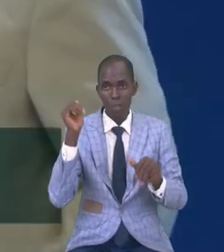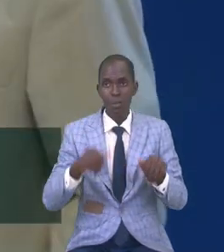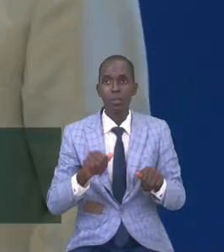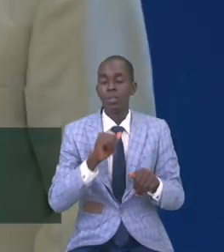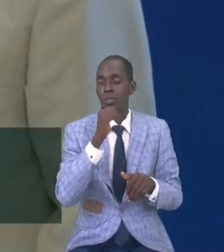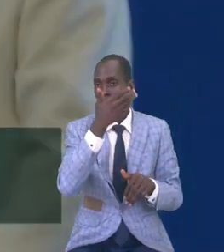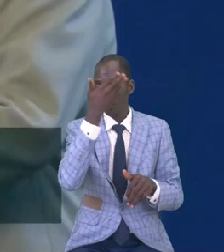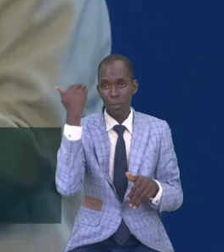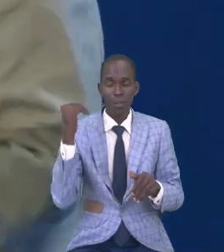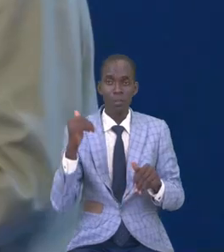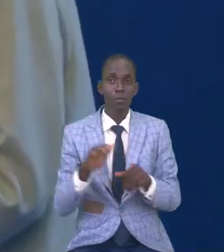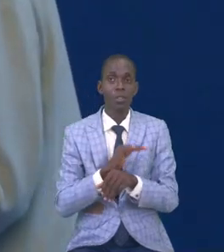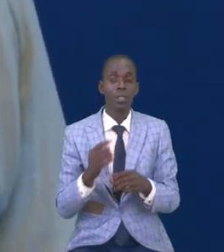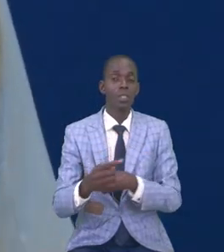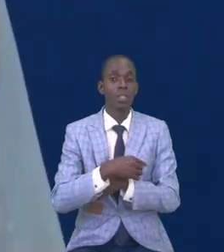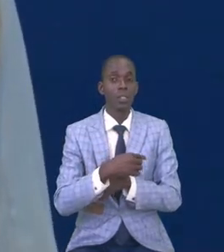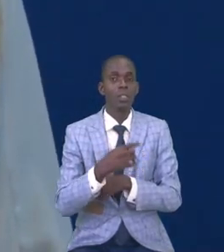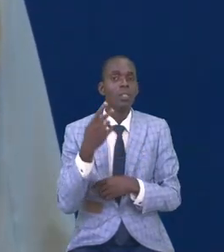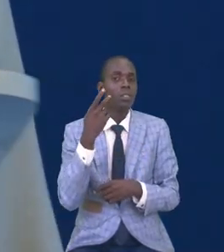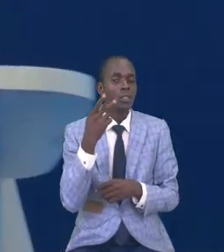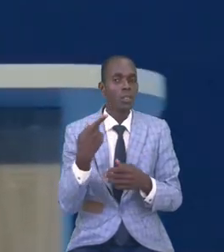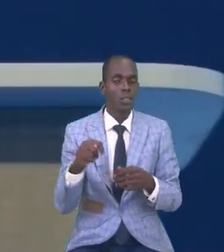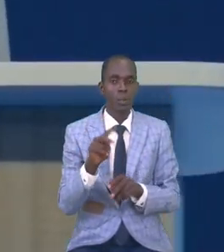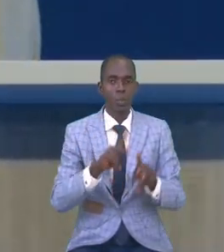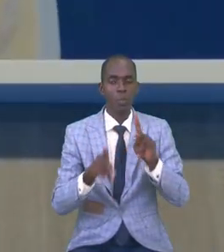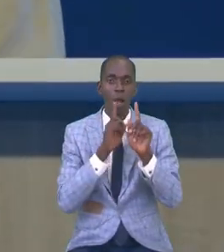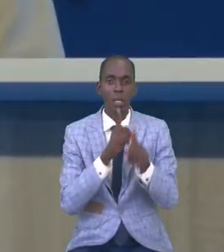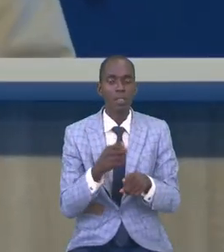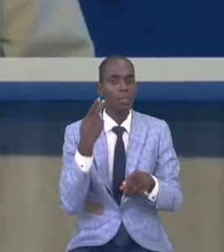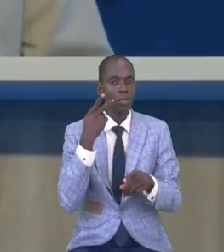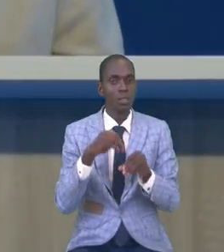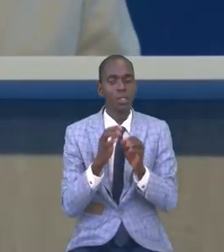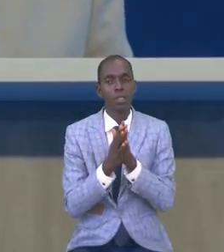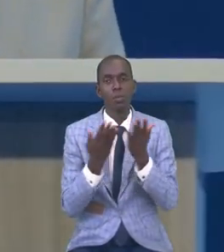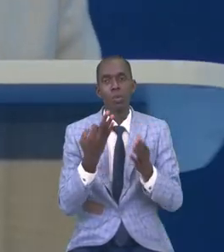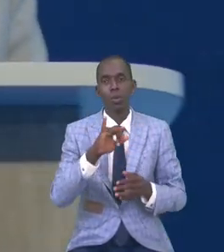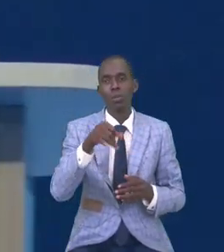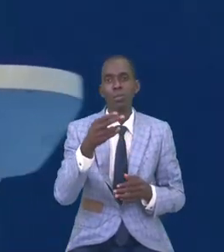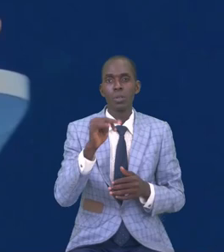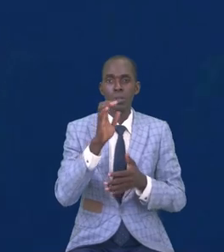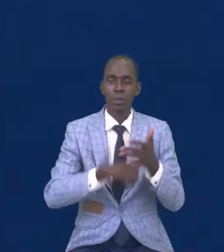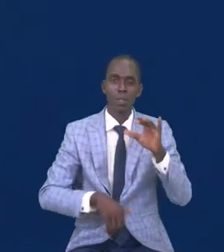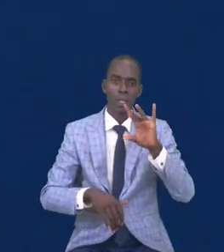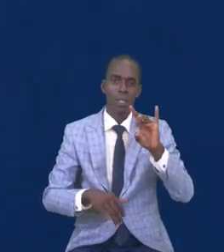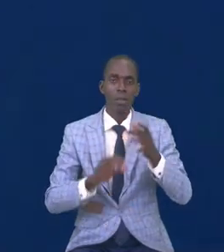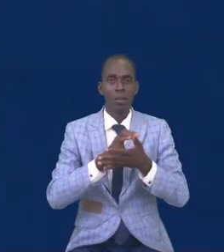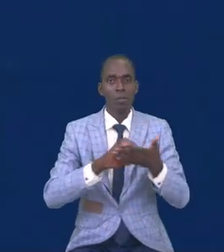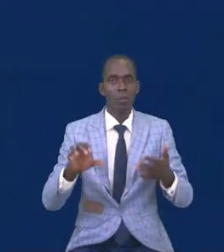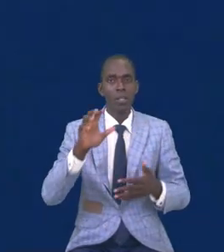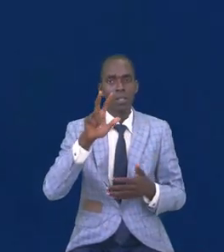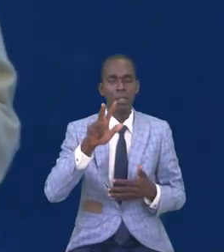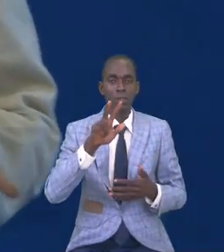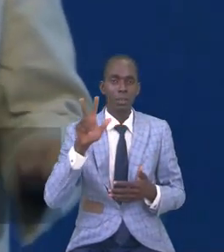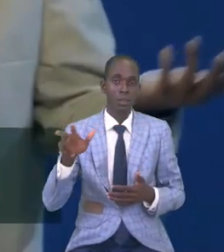unforgettable day, look at their response in John chapter 8, reading from verse